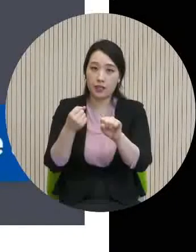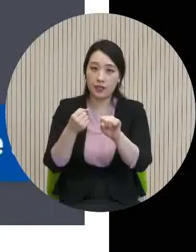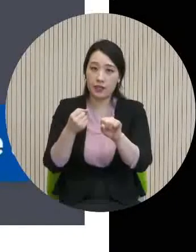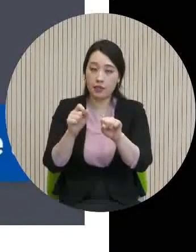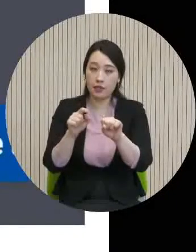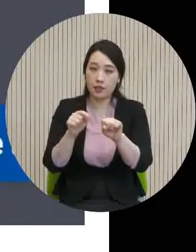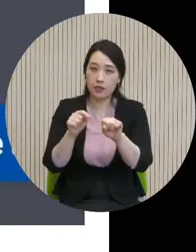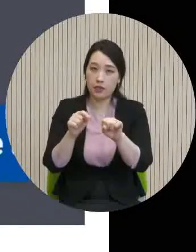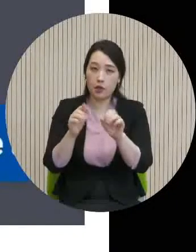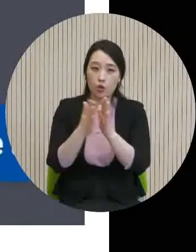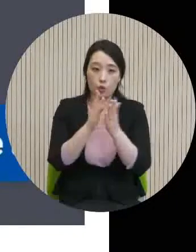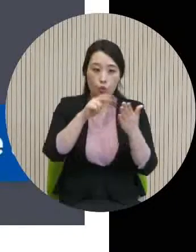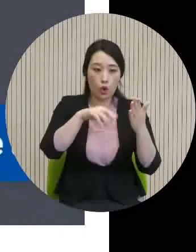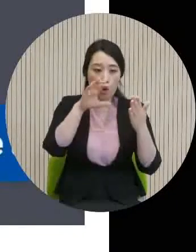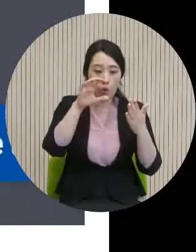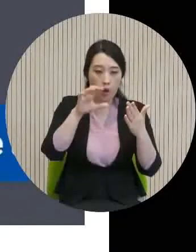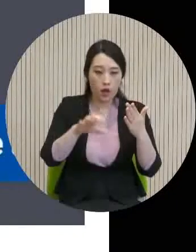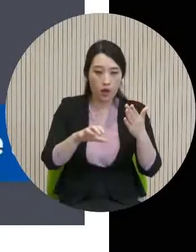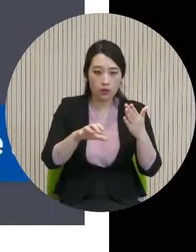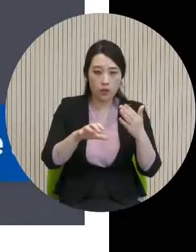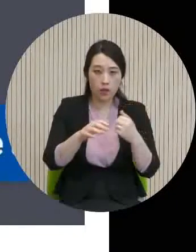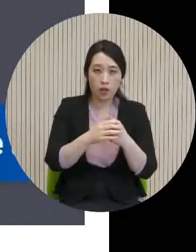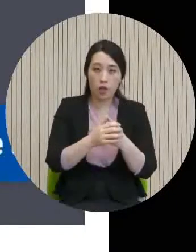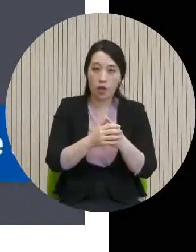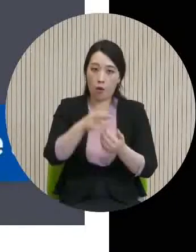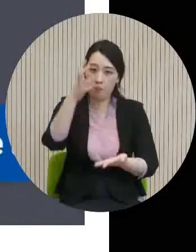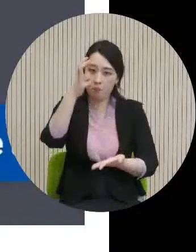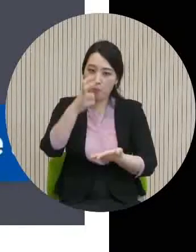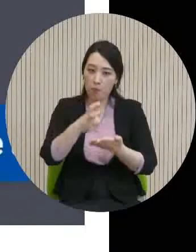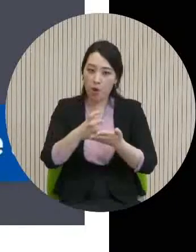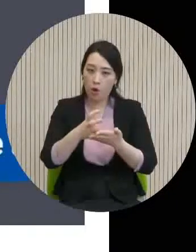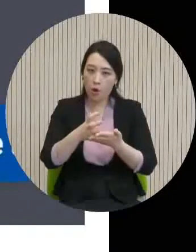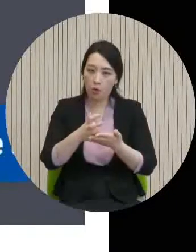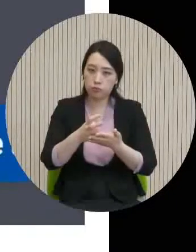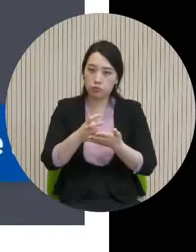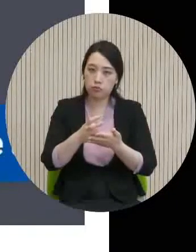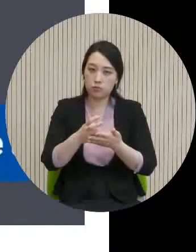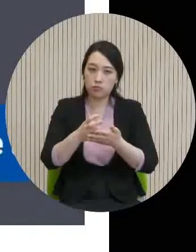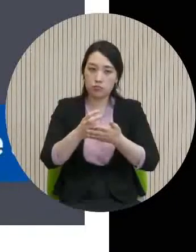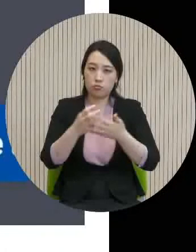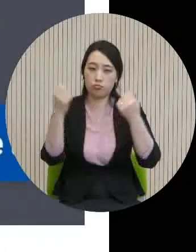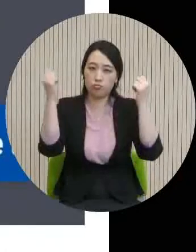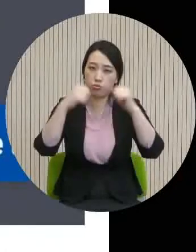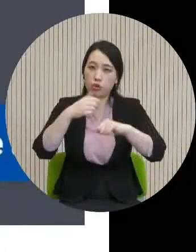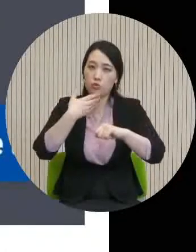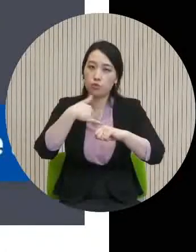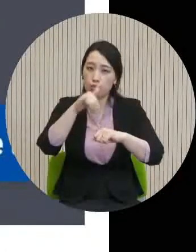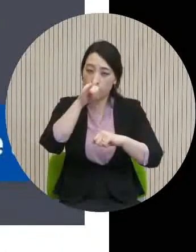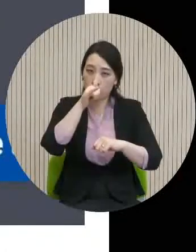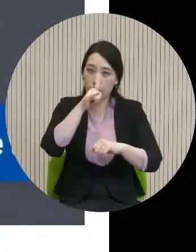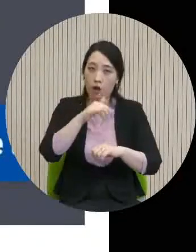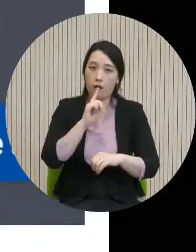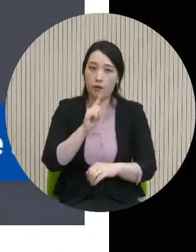the statutory library exceptions that we are supposed to have under copyright law.